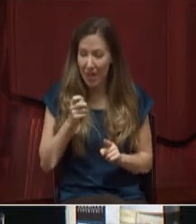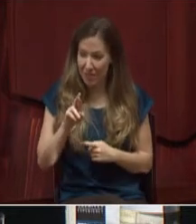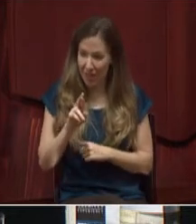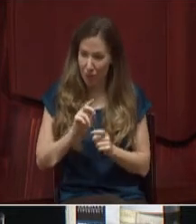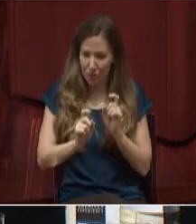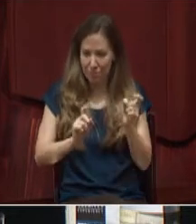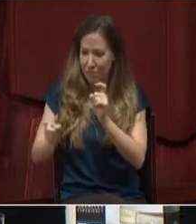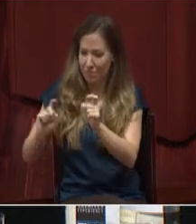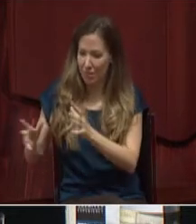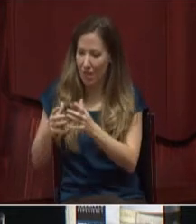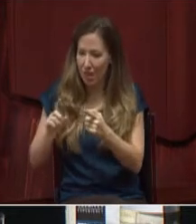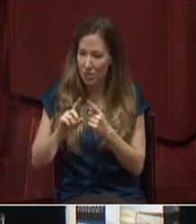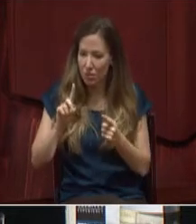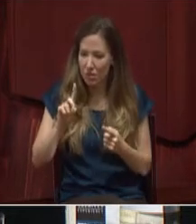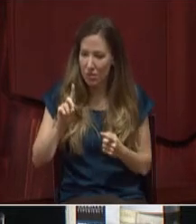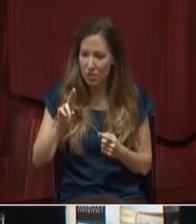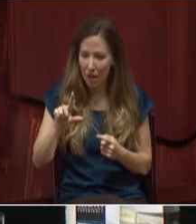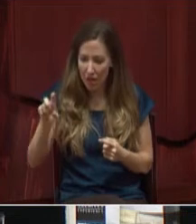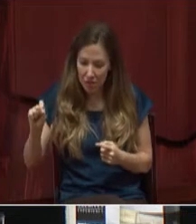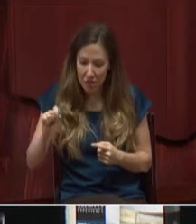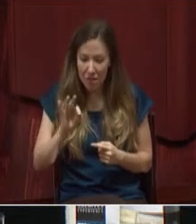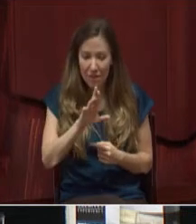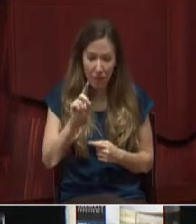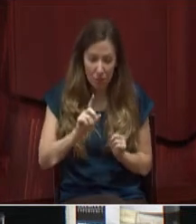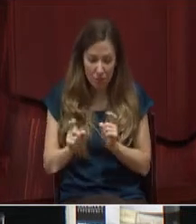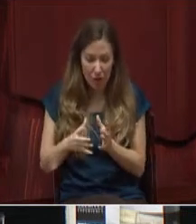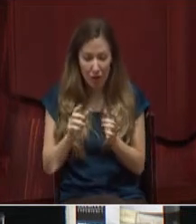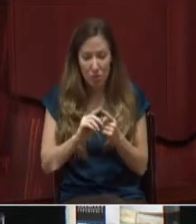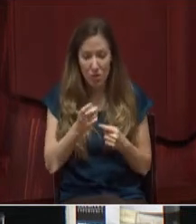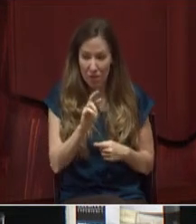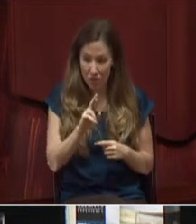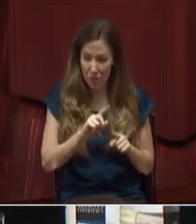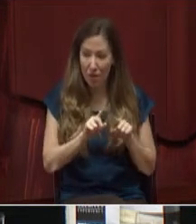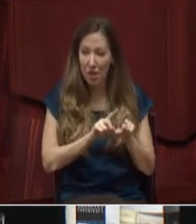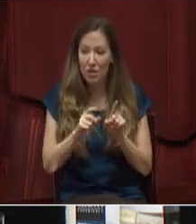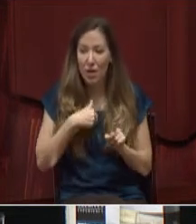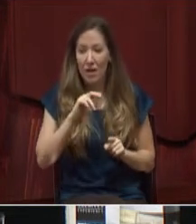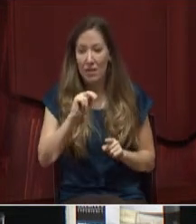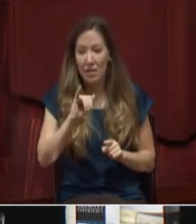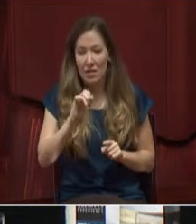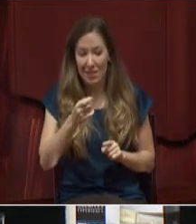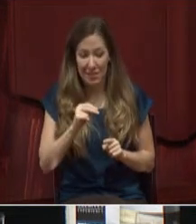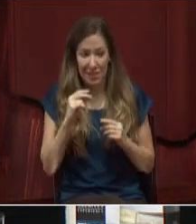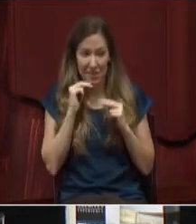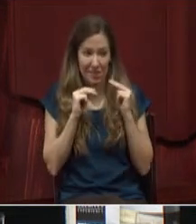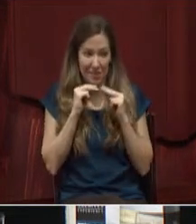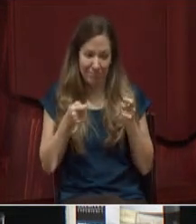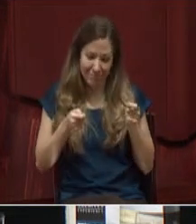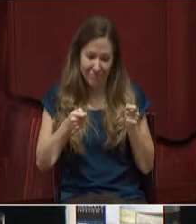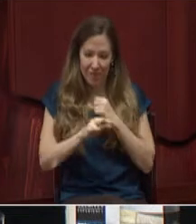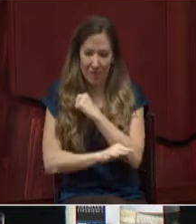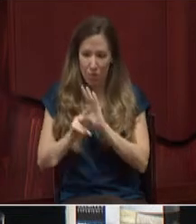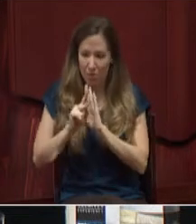a lot to Dulles. You had Ford delegating a lot to Kissinger. But then you'd have Nixon dominating foreign policy. And then you